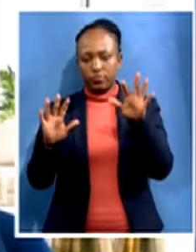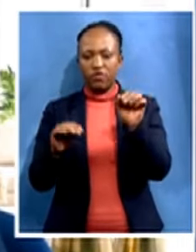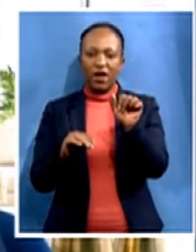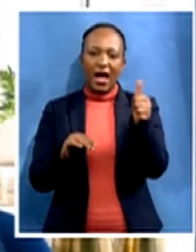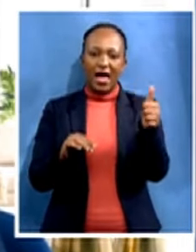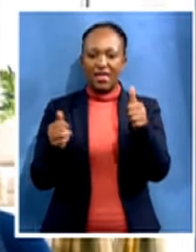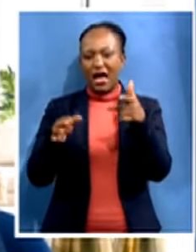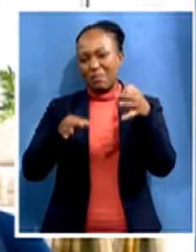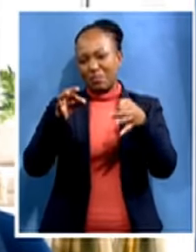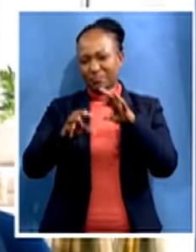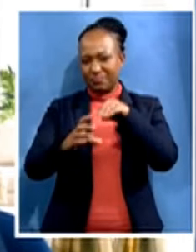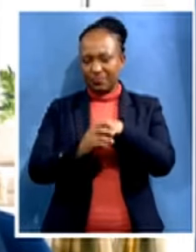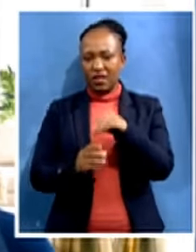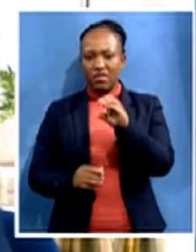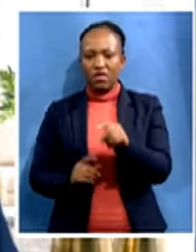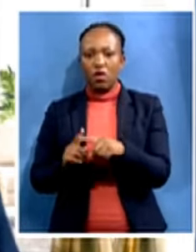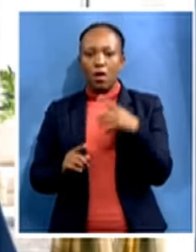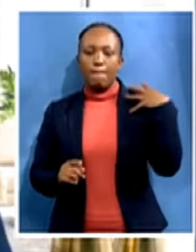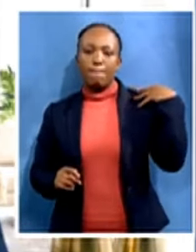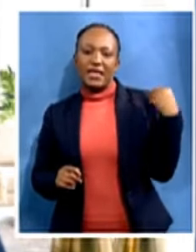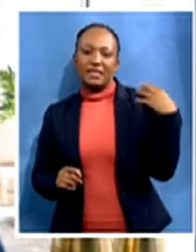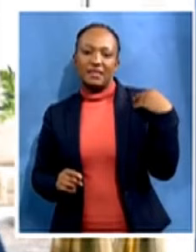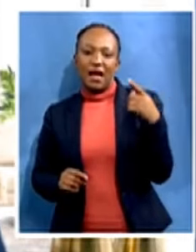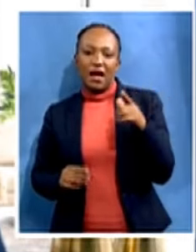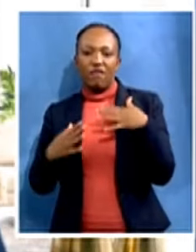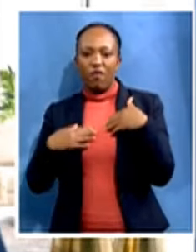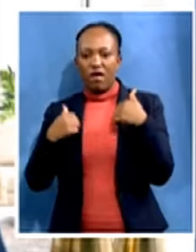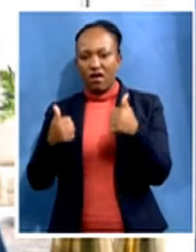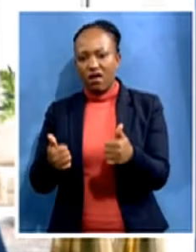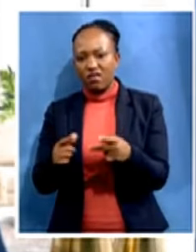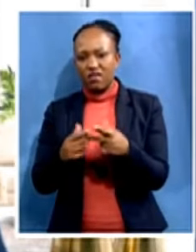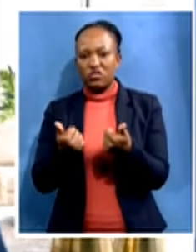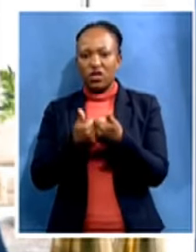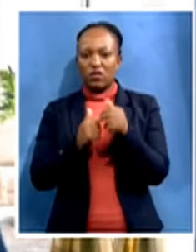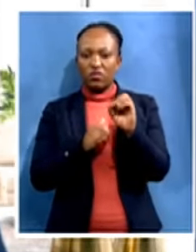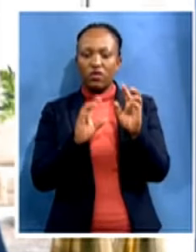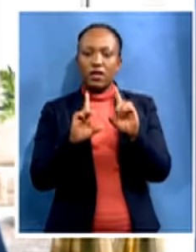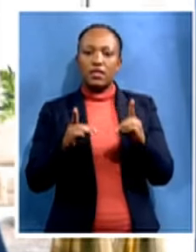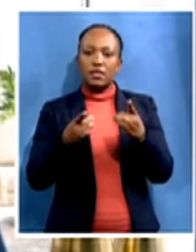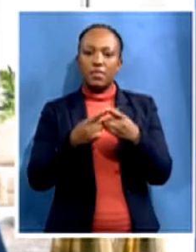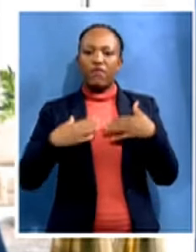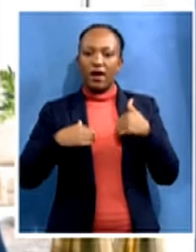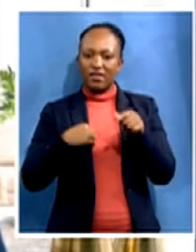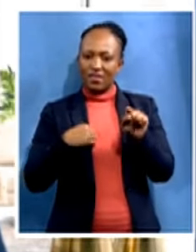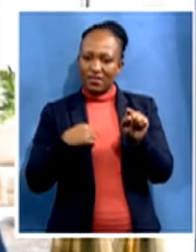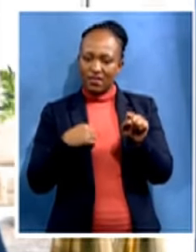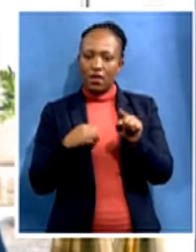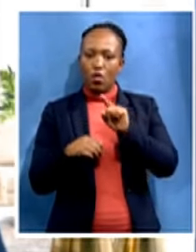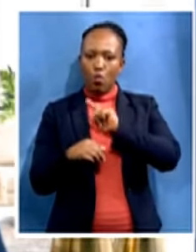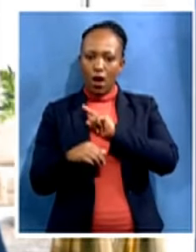of Health and challenges faced by the Department of Health in terms of rolling out their